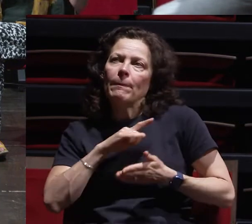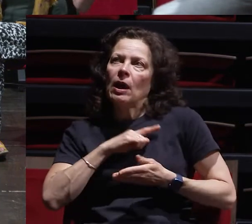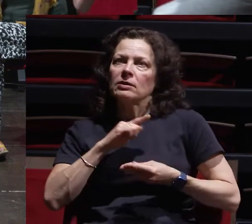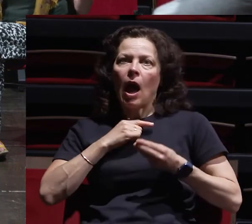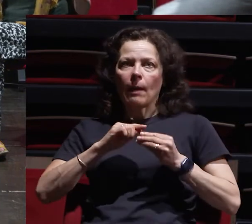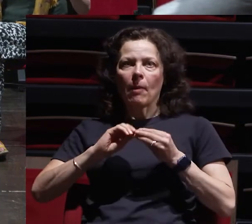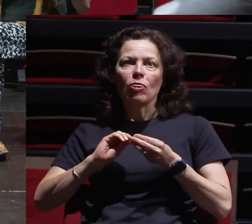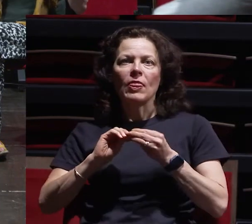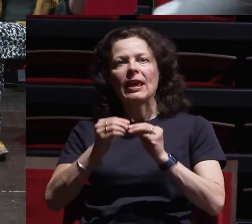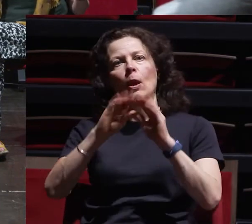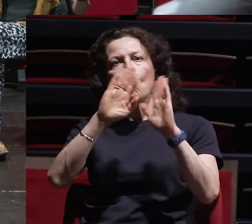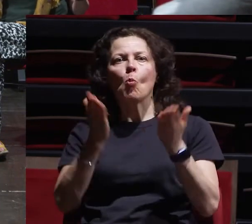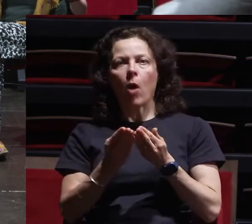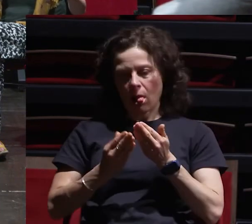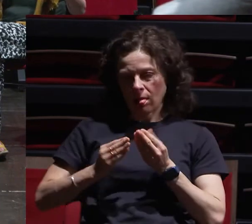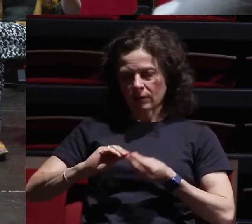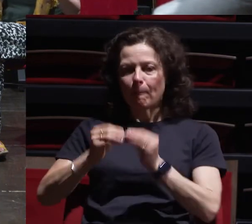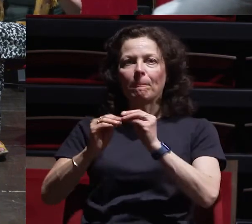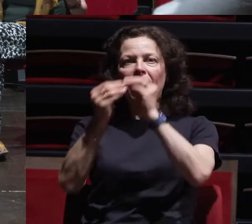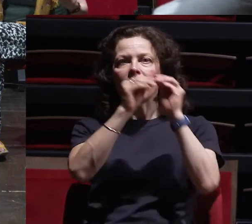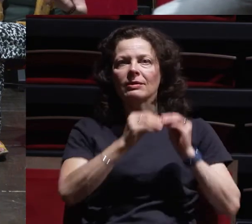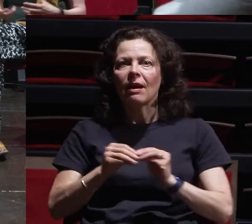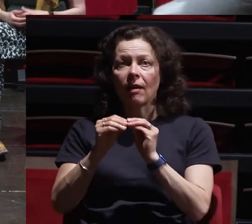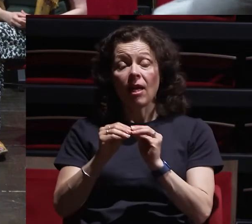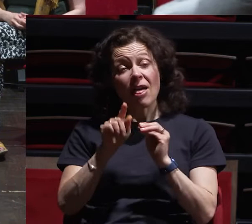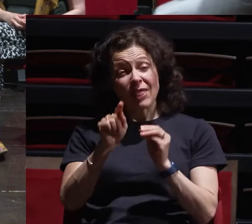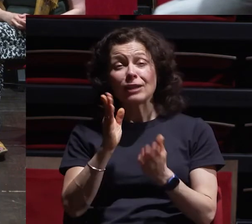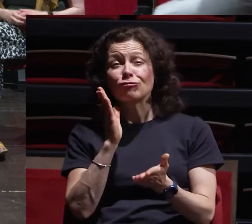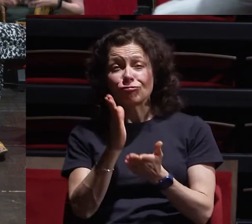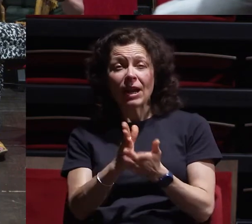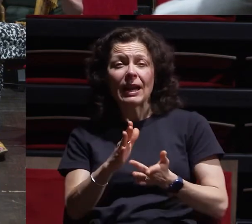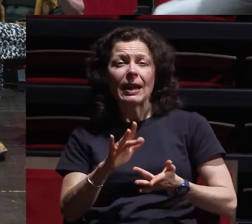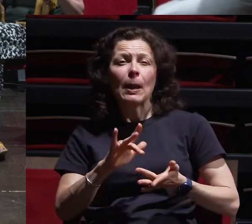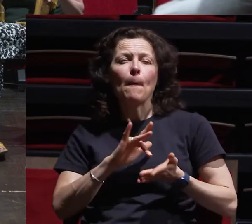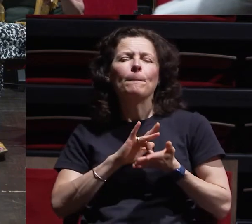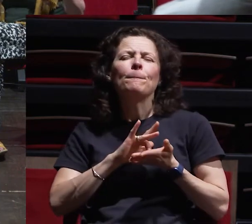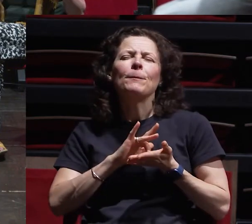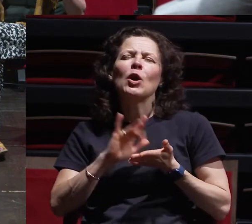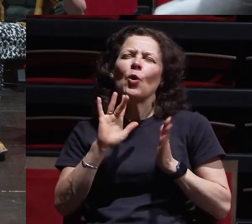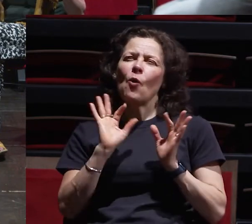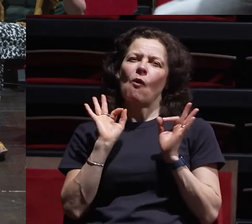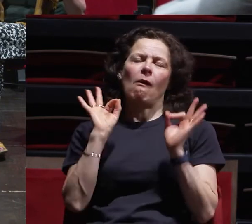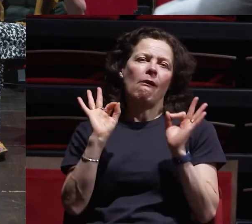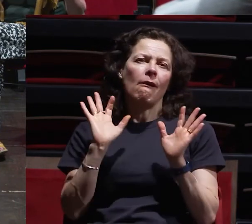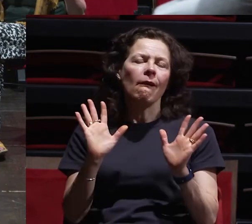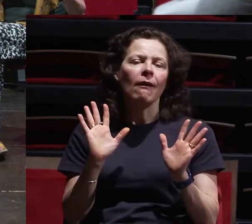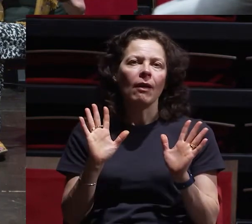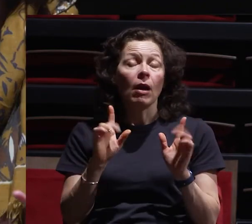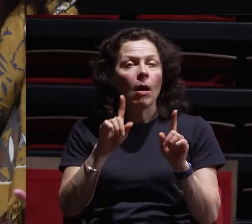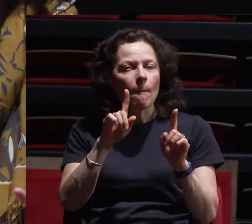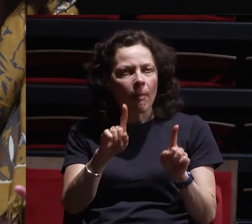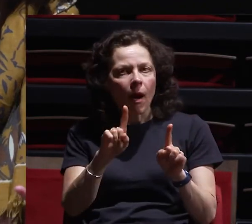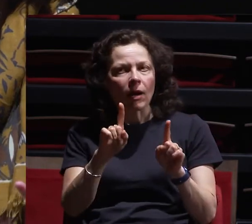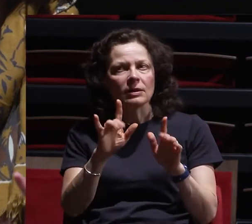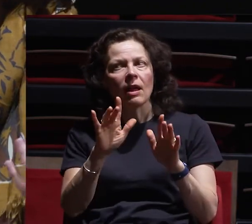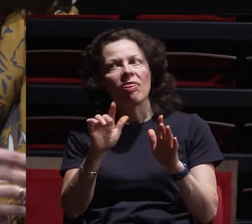I'm the world builder. I make it all. And there's something so pure about that.